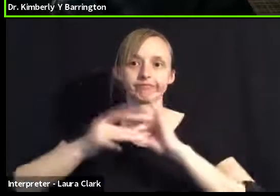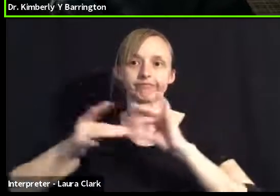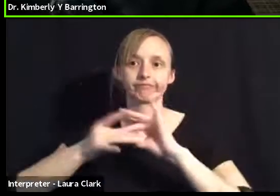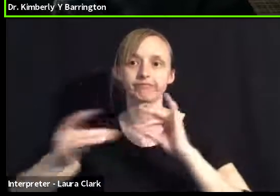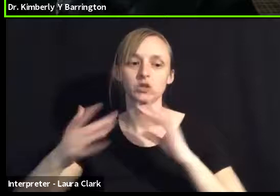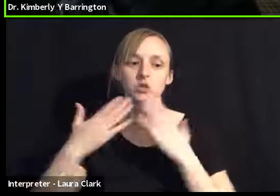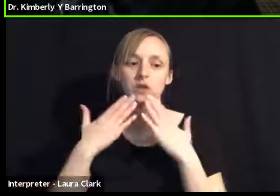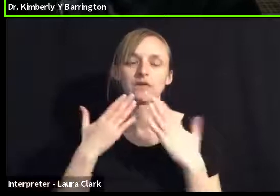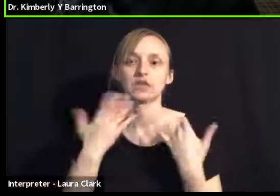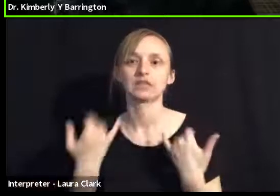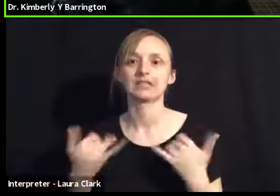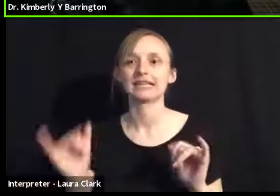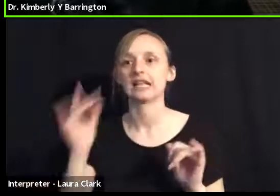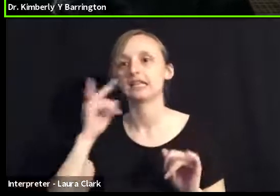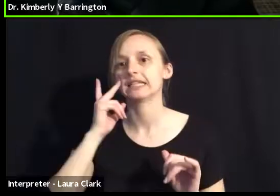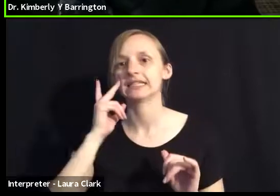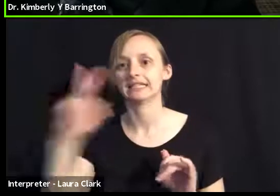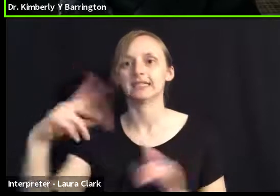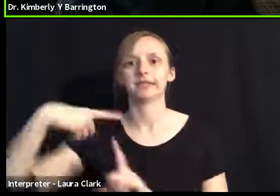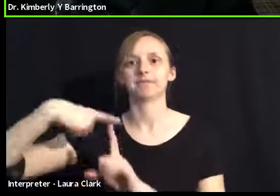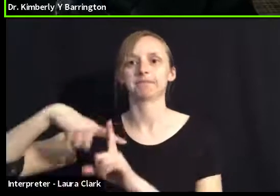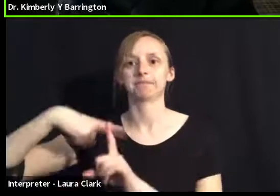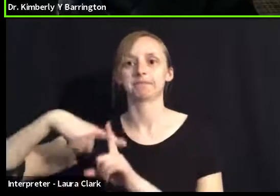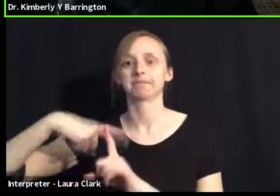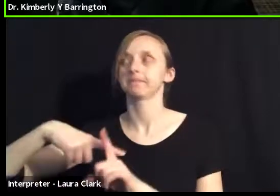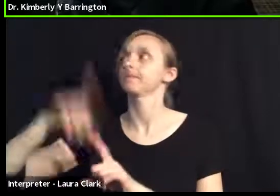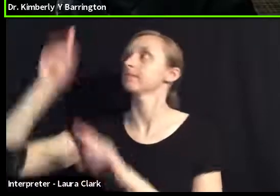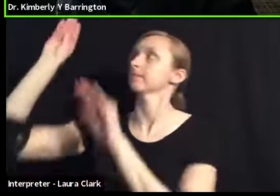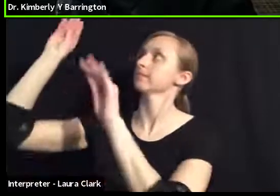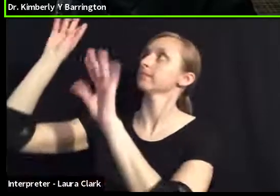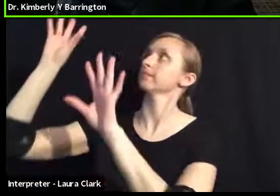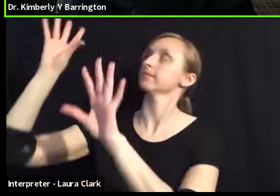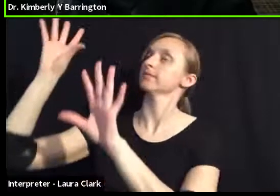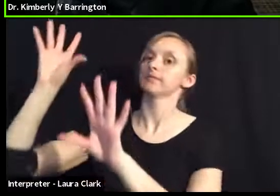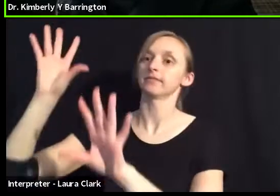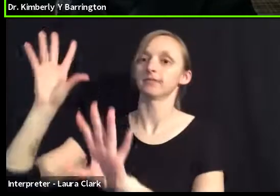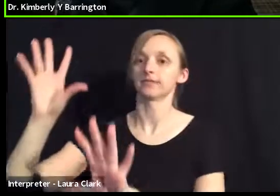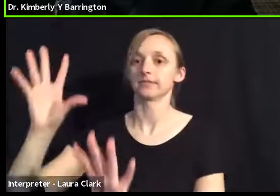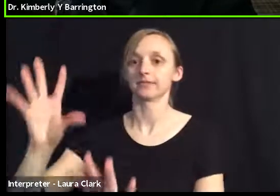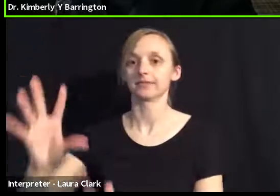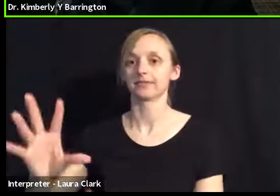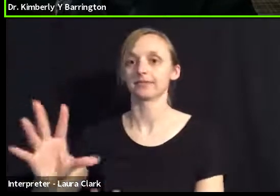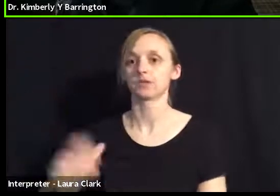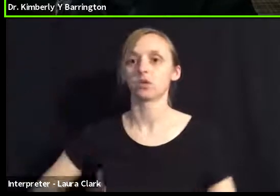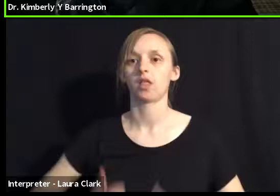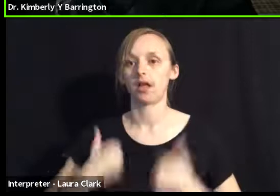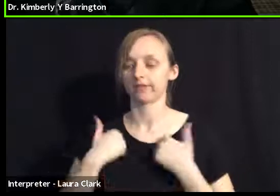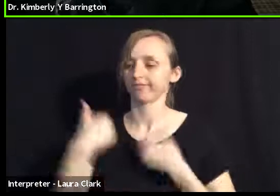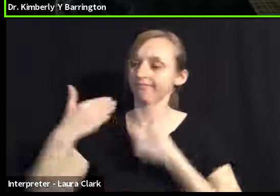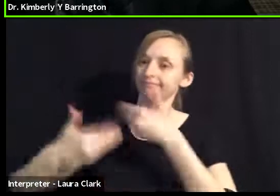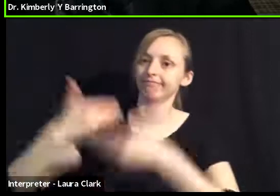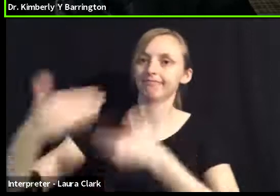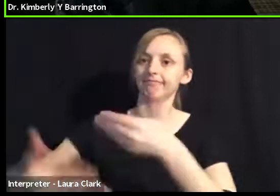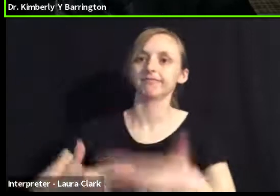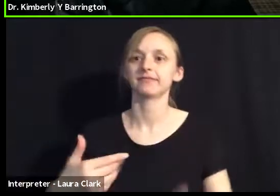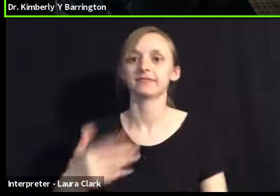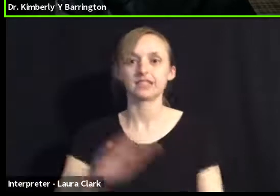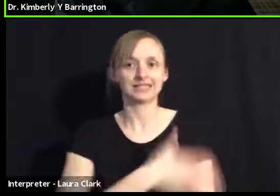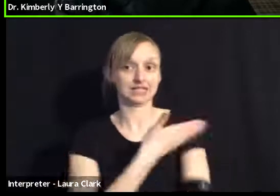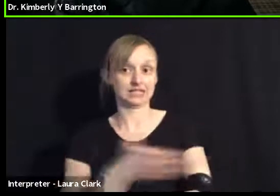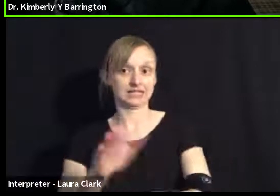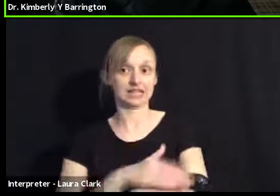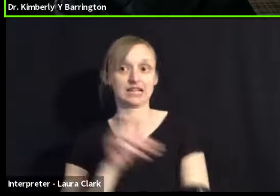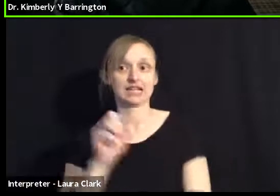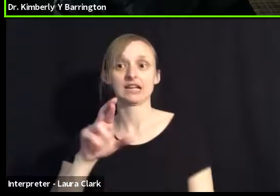see the light of God that is shining on your life. And I'm crying,